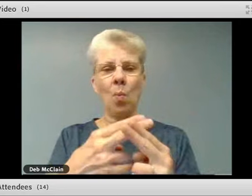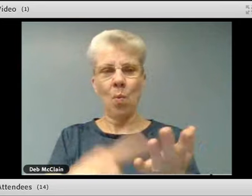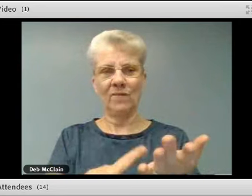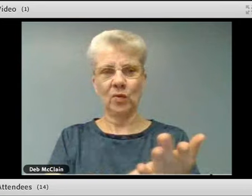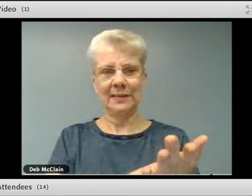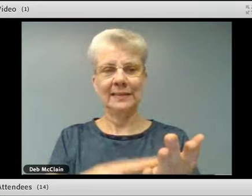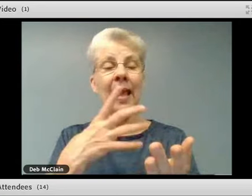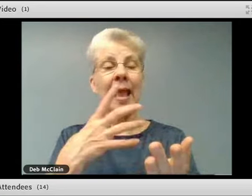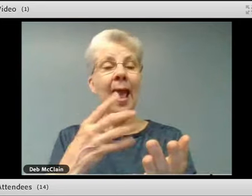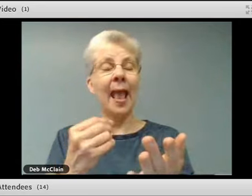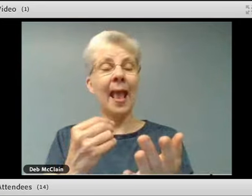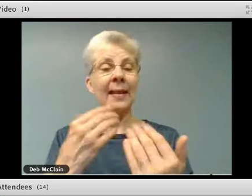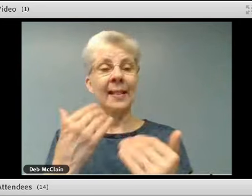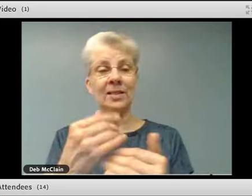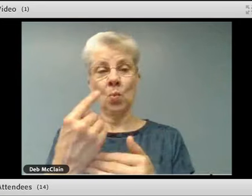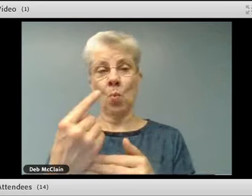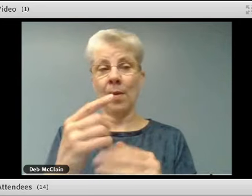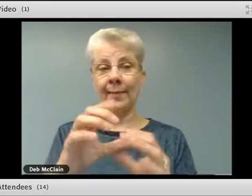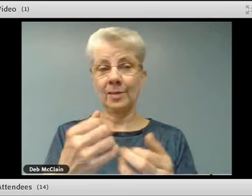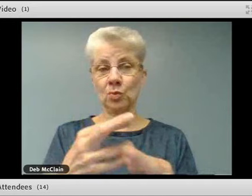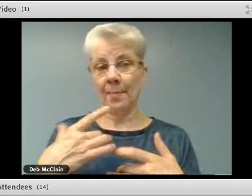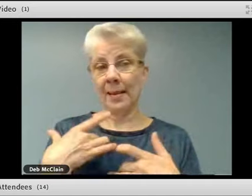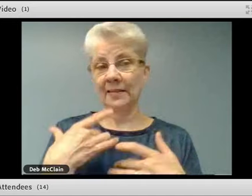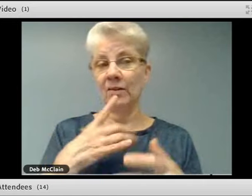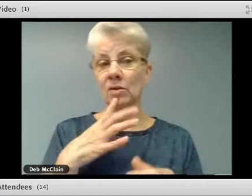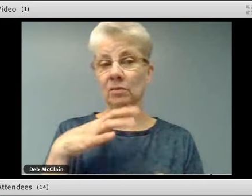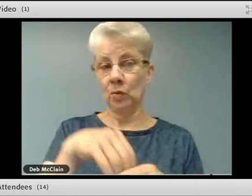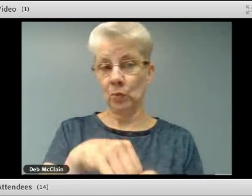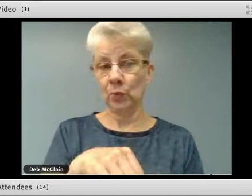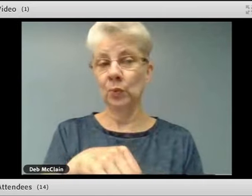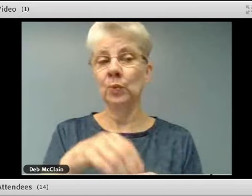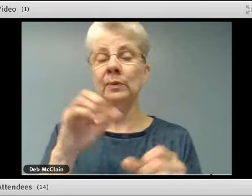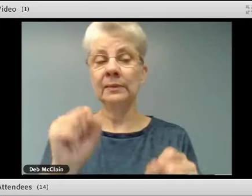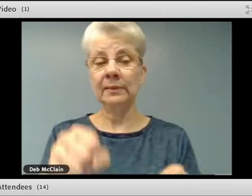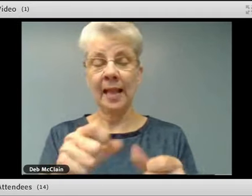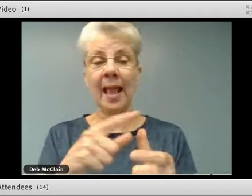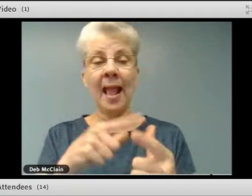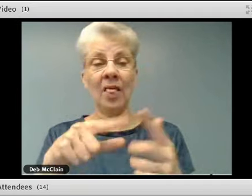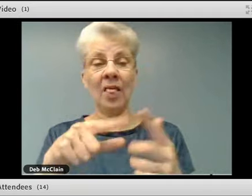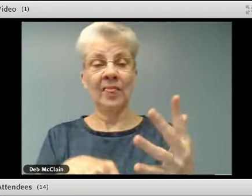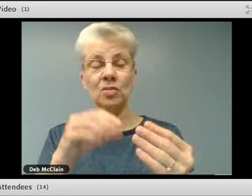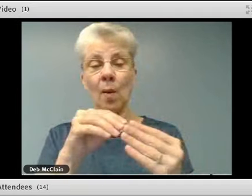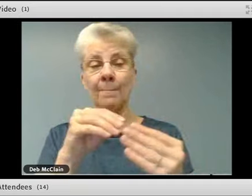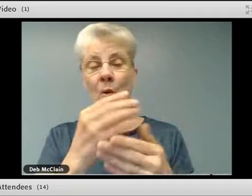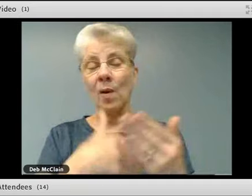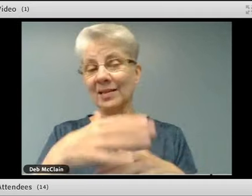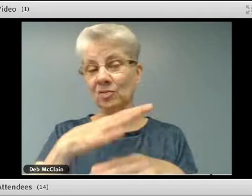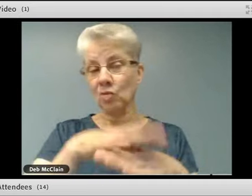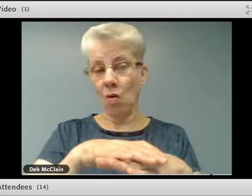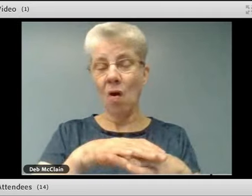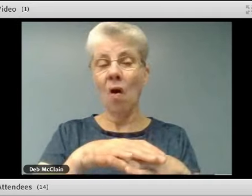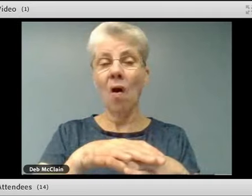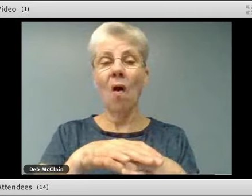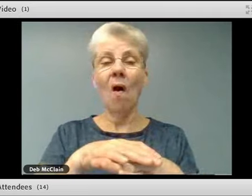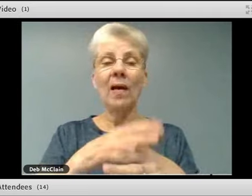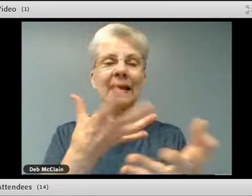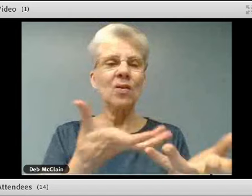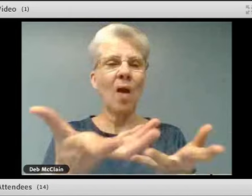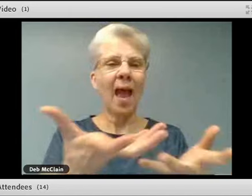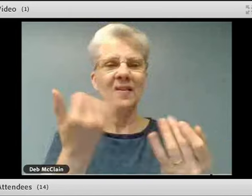At least one classroom activity will also be available, and these are more hands-on and interactive ideas for